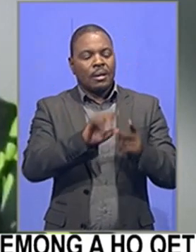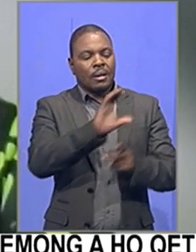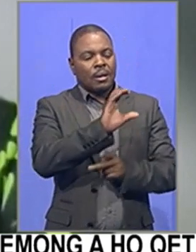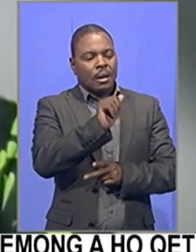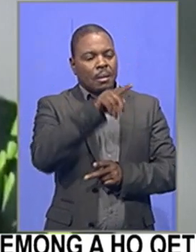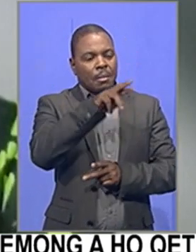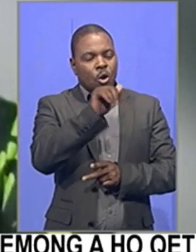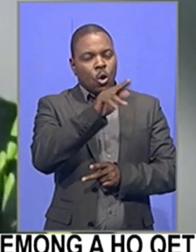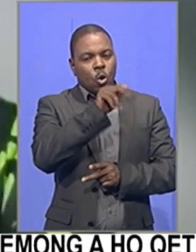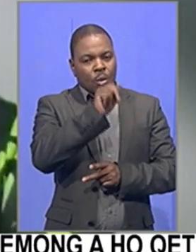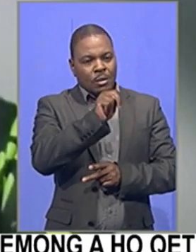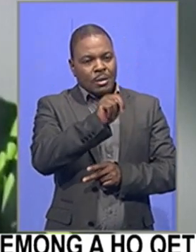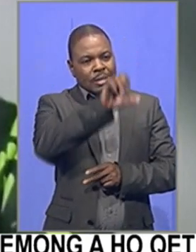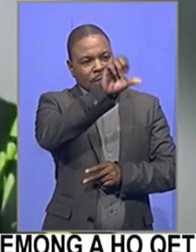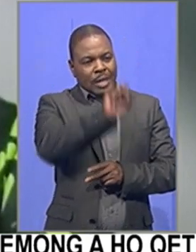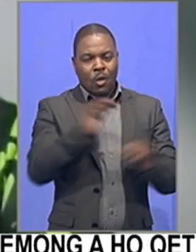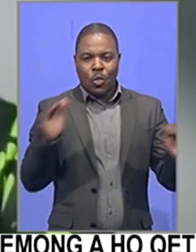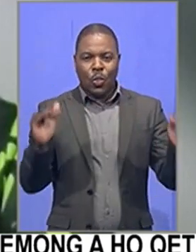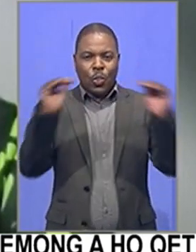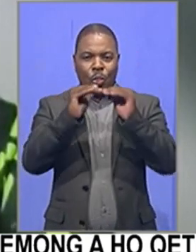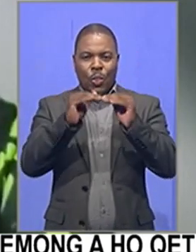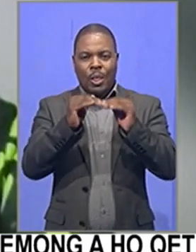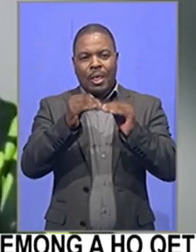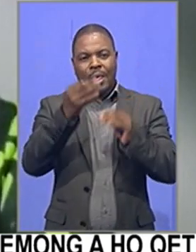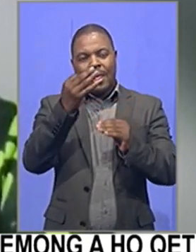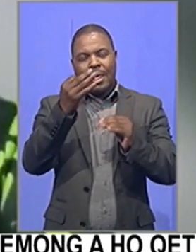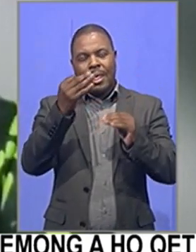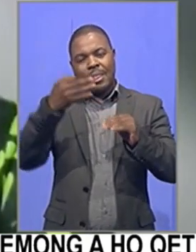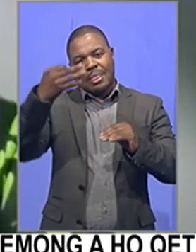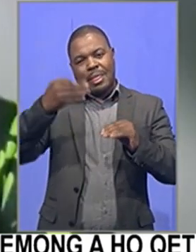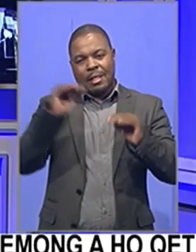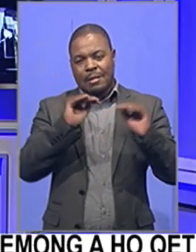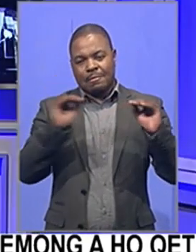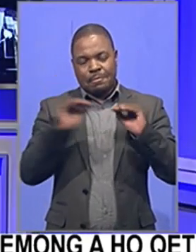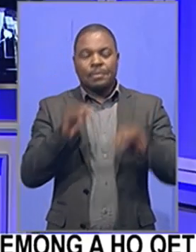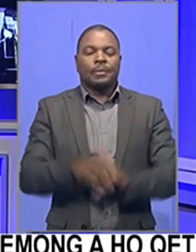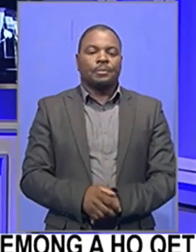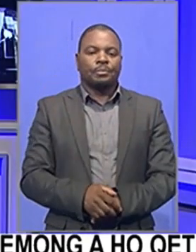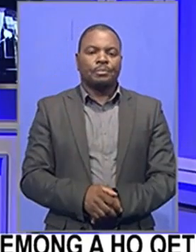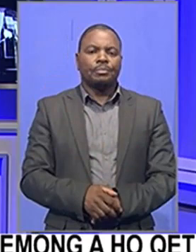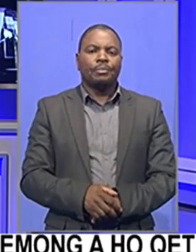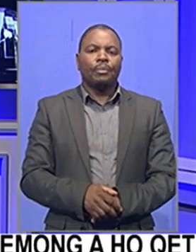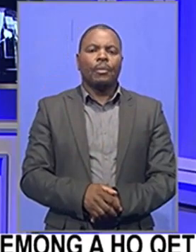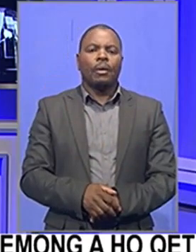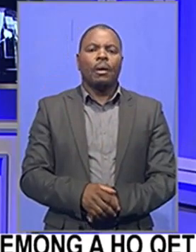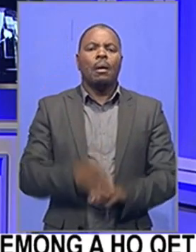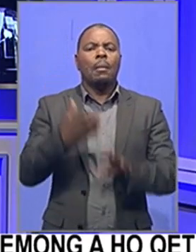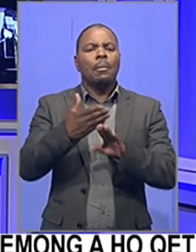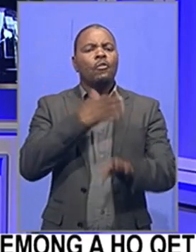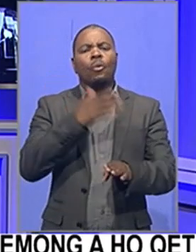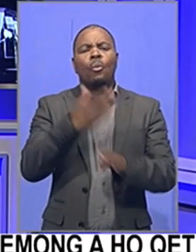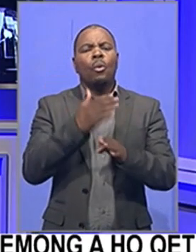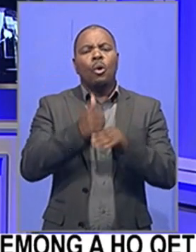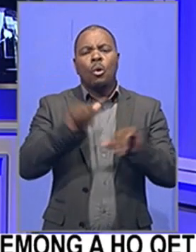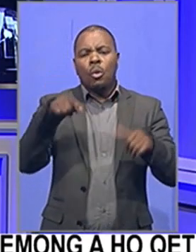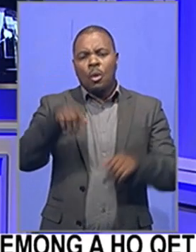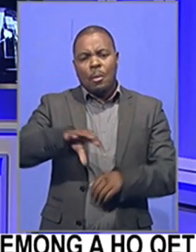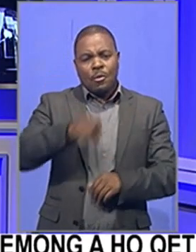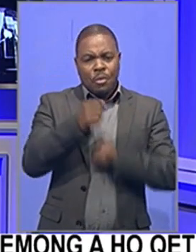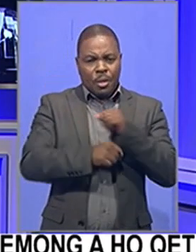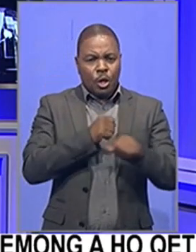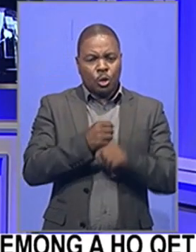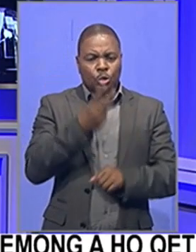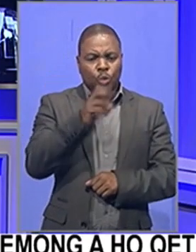south bangka thai ya uba namba three hola tella tebezo ente ya ya province selimosa